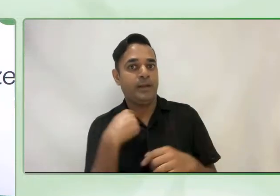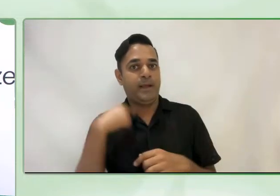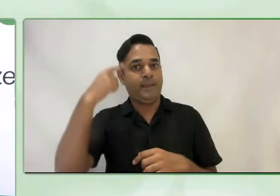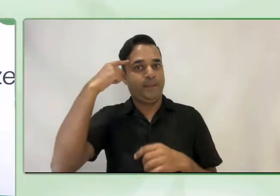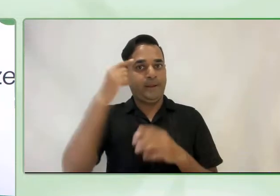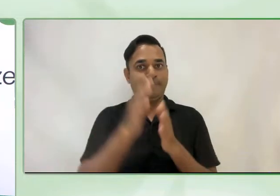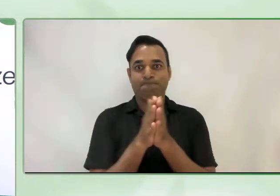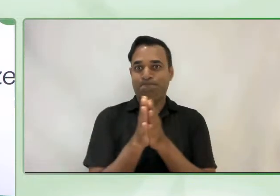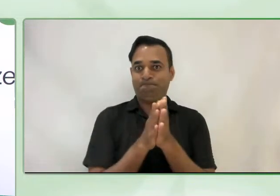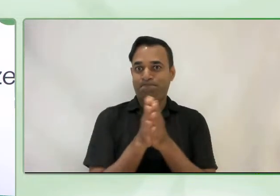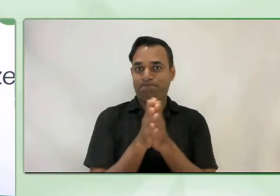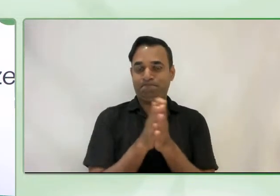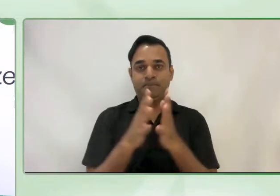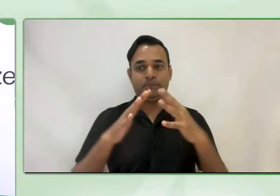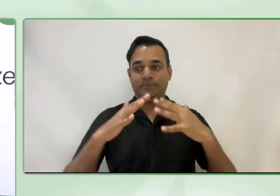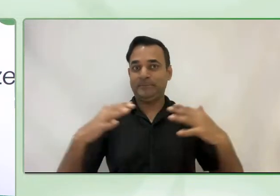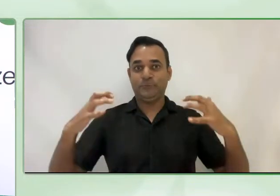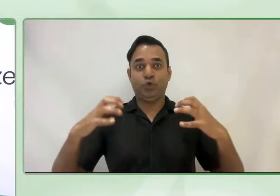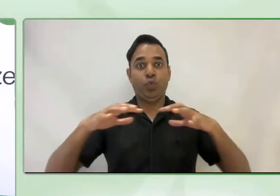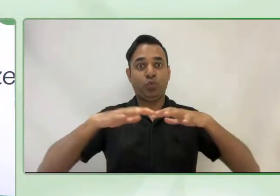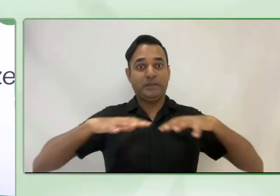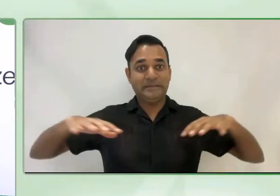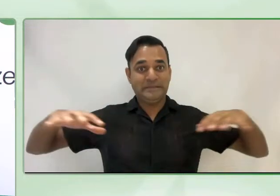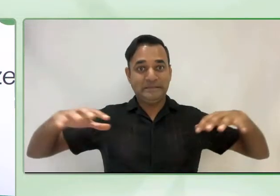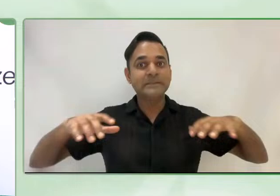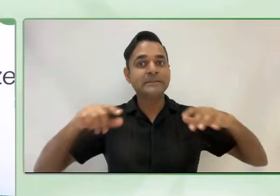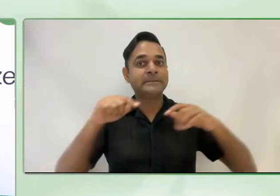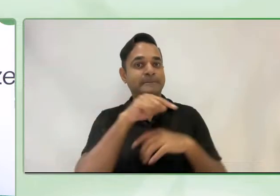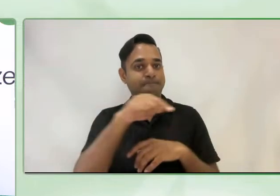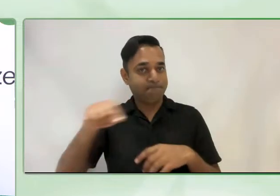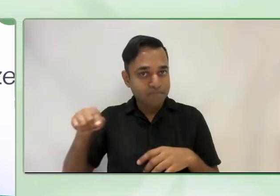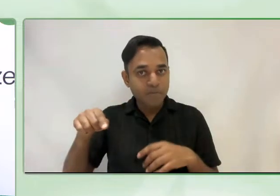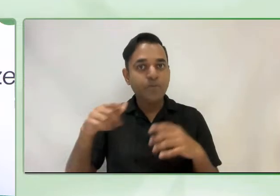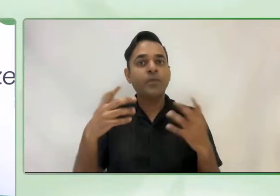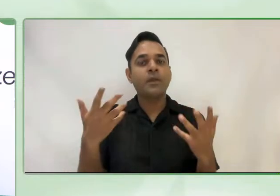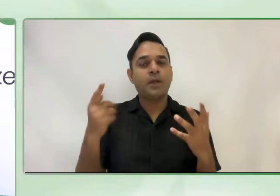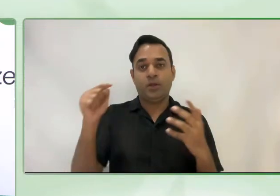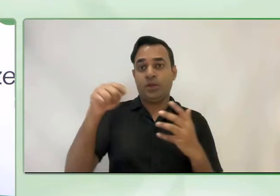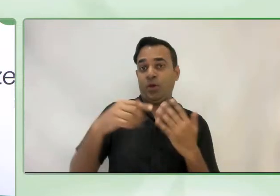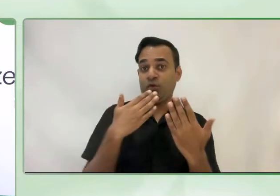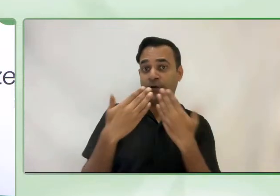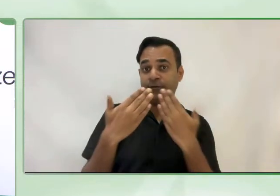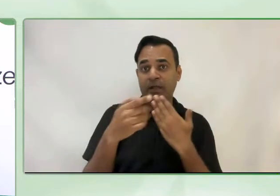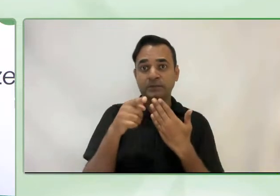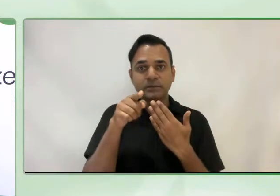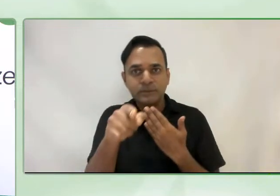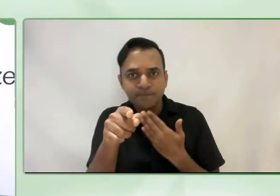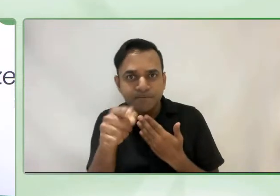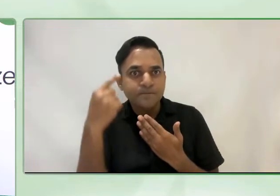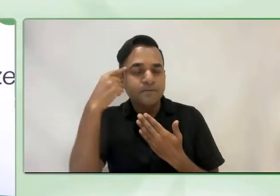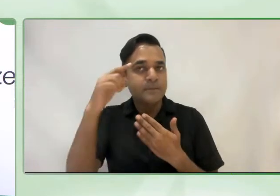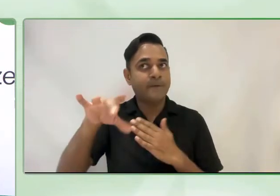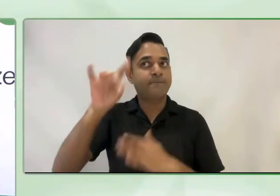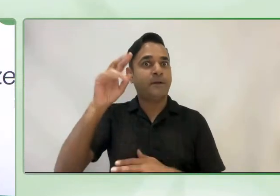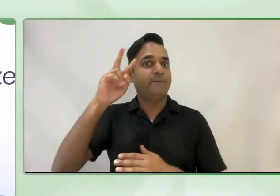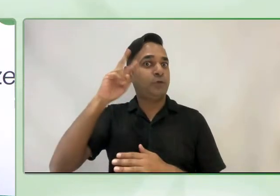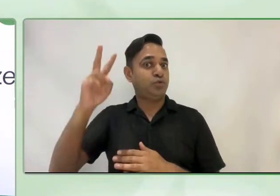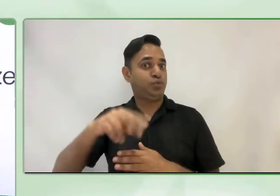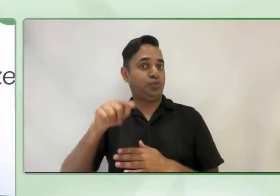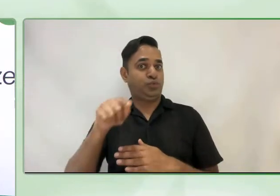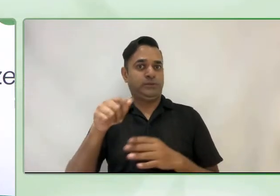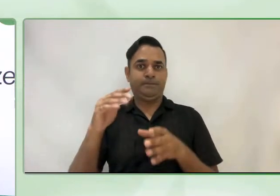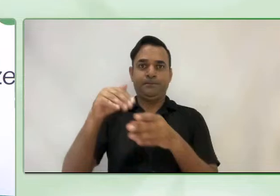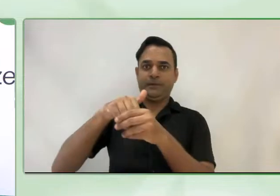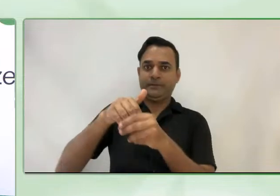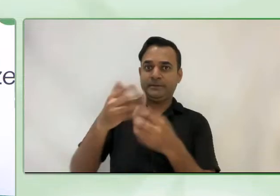Vienna participant, is there a kind of follow-up program, or is there anything that if you're here in a week in Vienna,